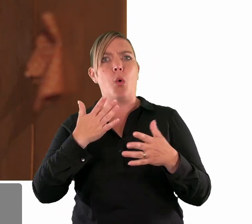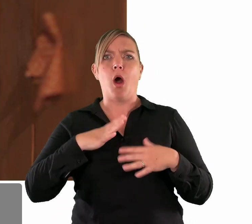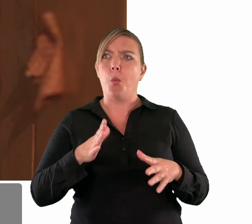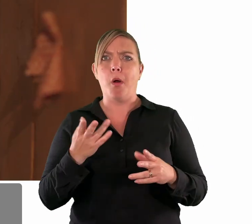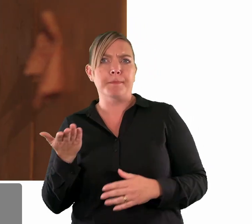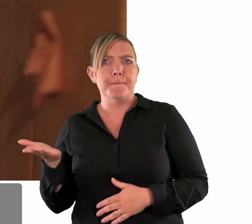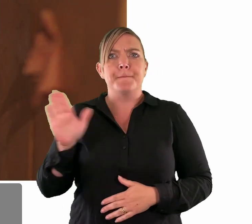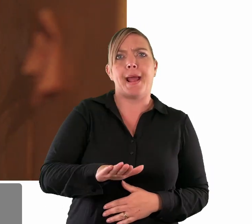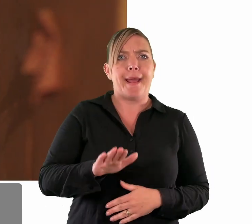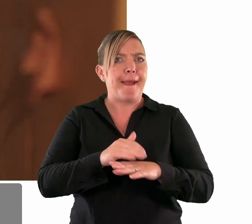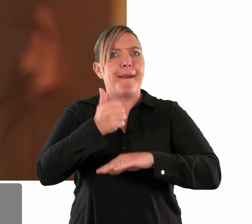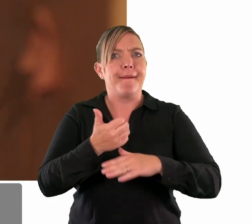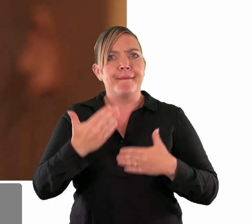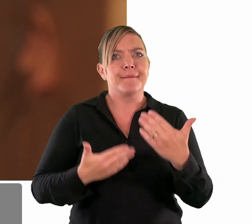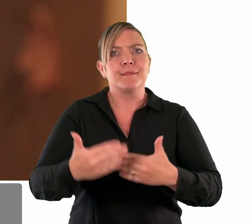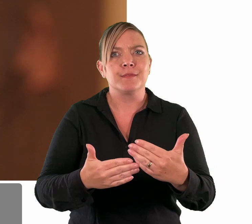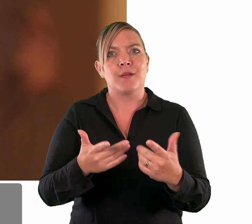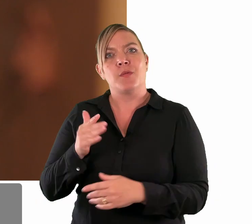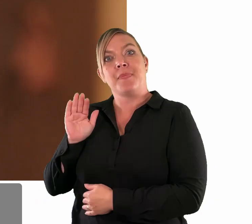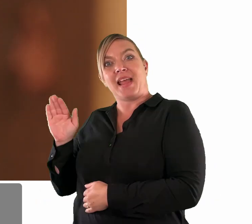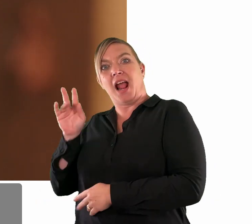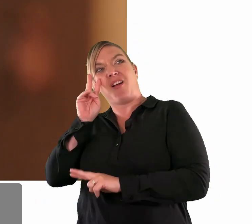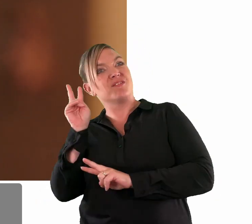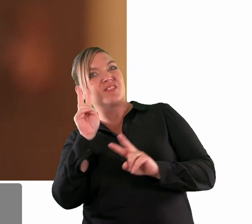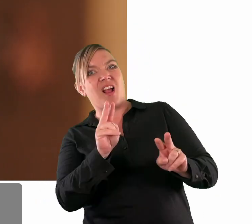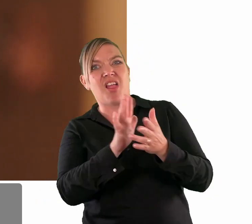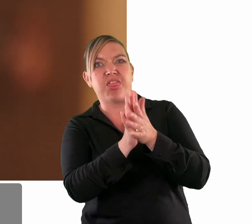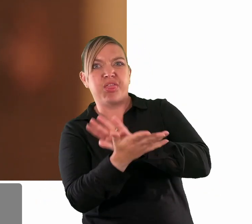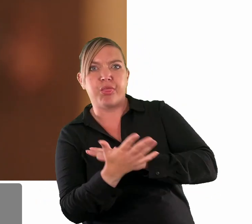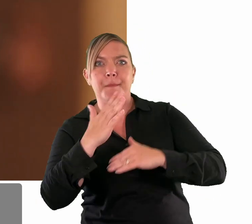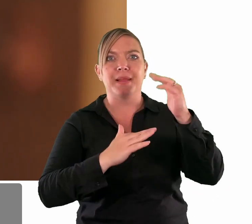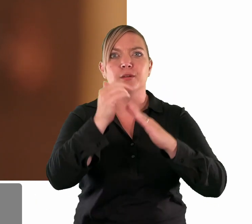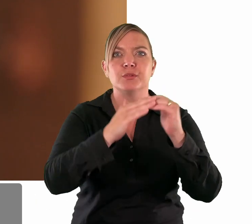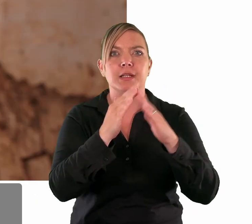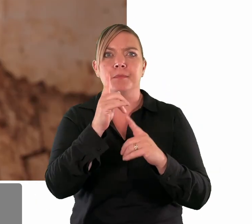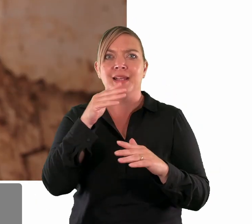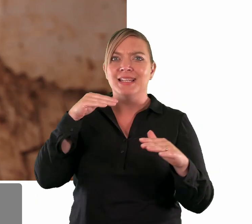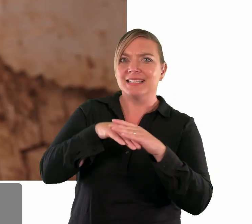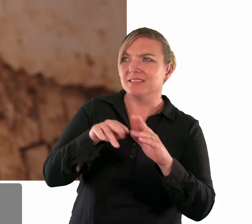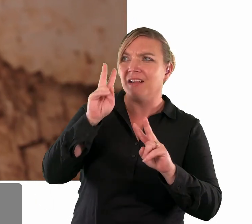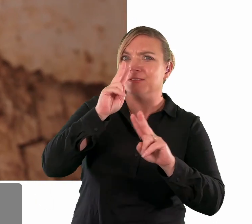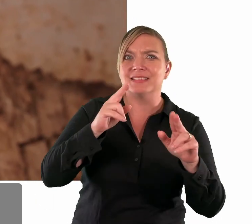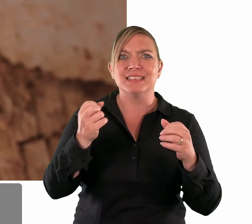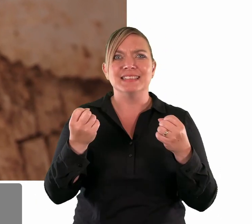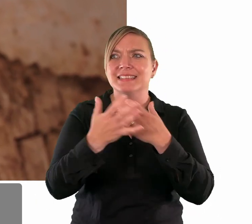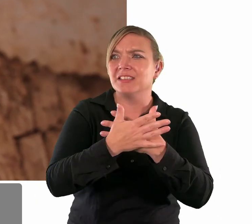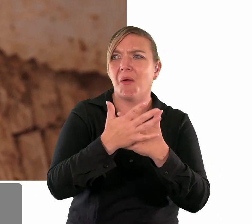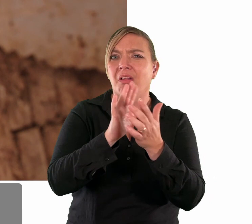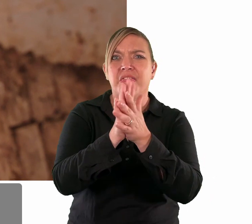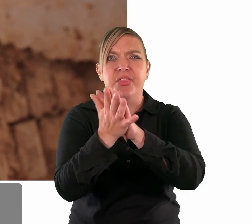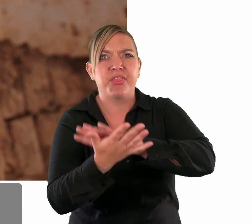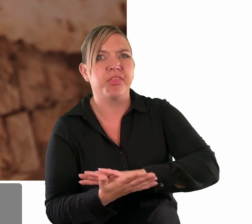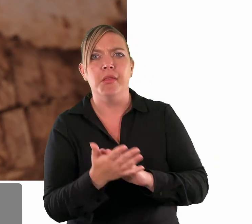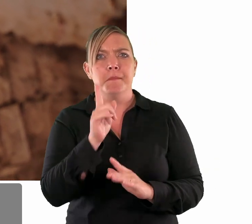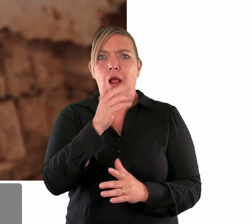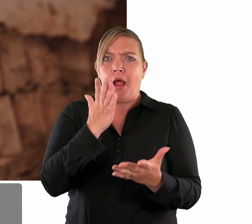see a derelict building. From the inside, you might see a falling apart synagogue, but it has a lot of history. And